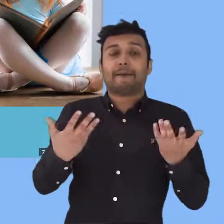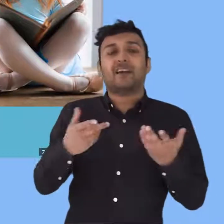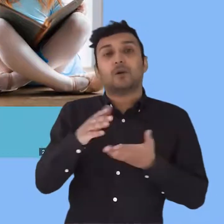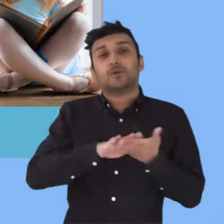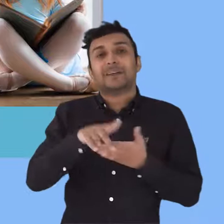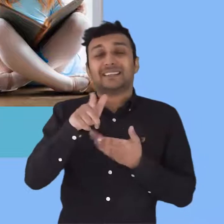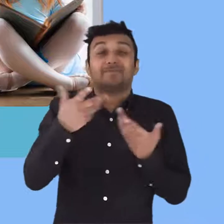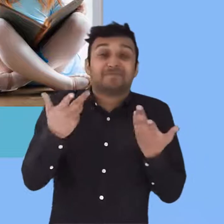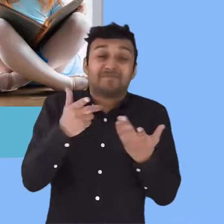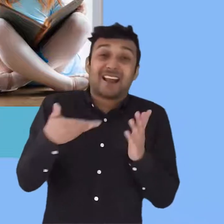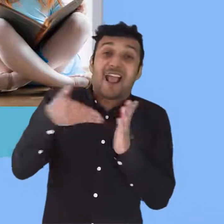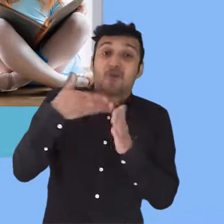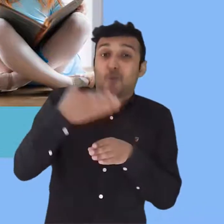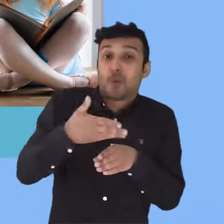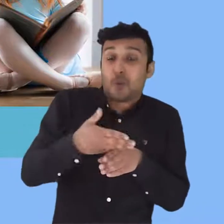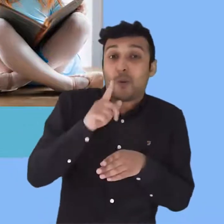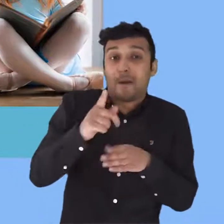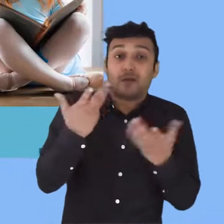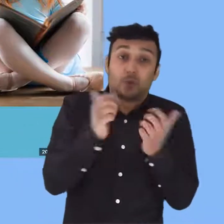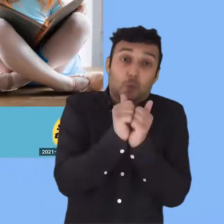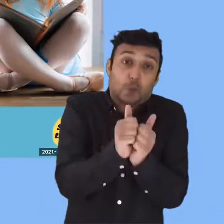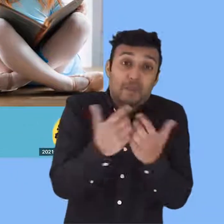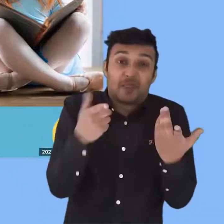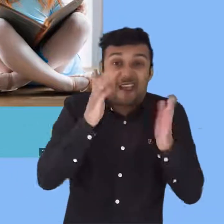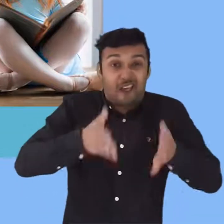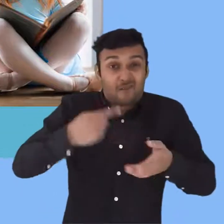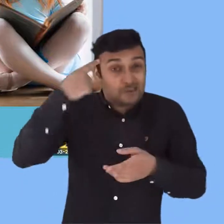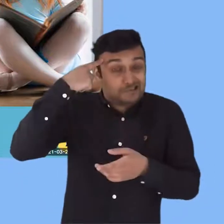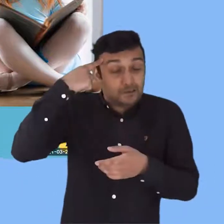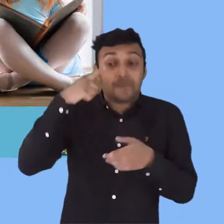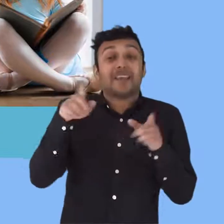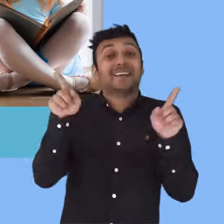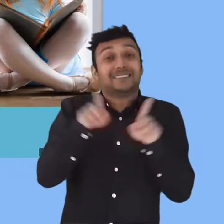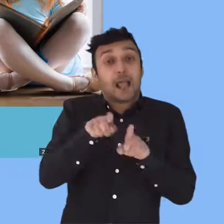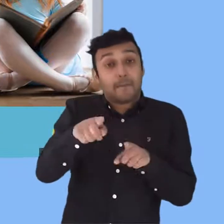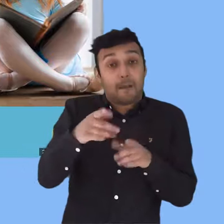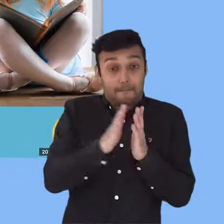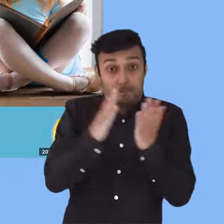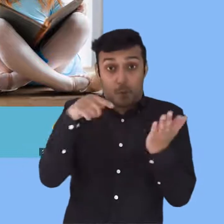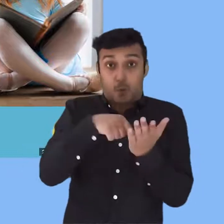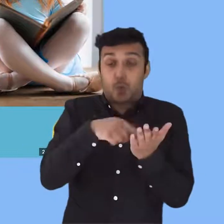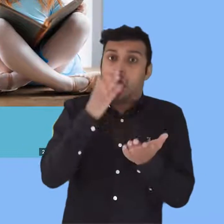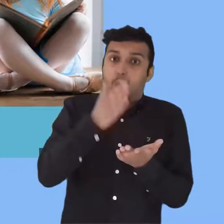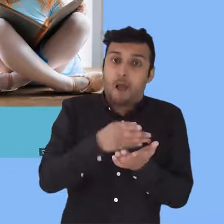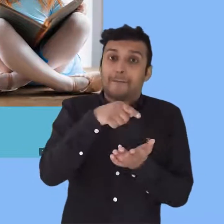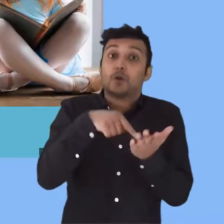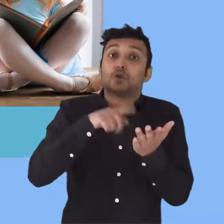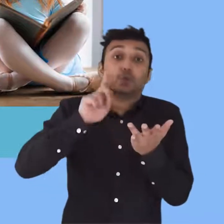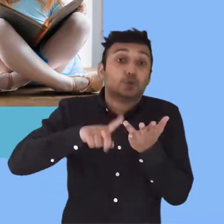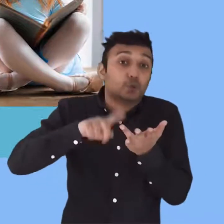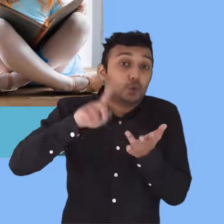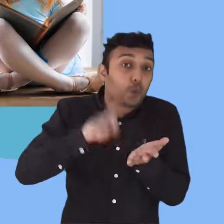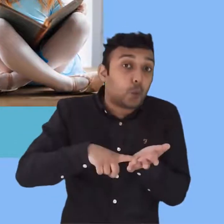mindful. Another cautionary thing to say: books are a tool. They're a tool for anti-racism, they're a